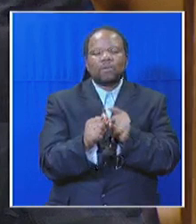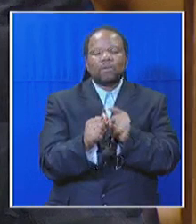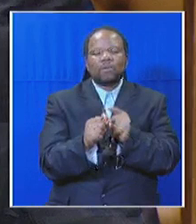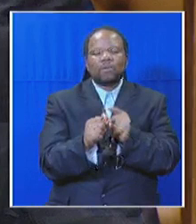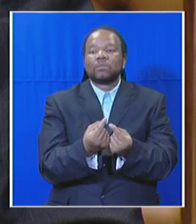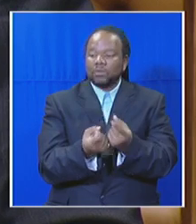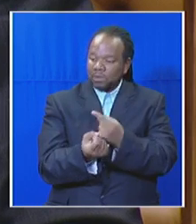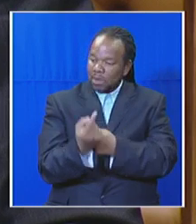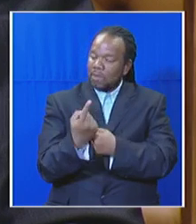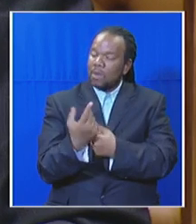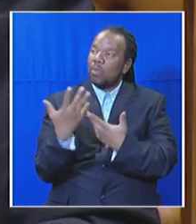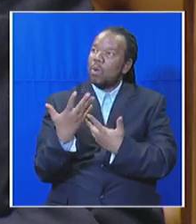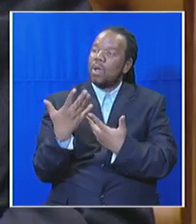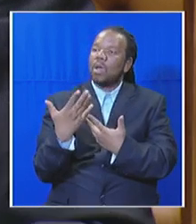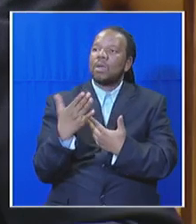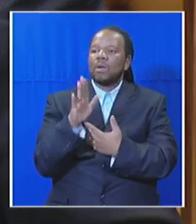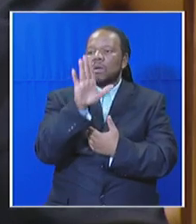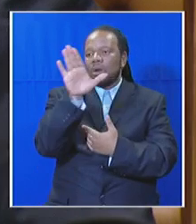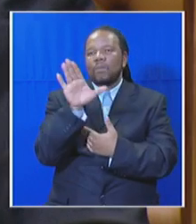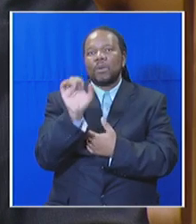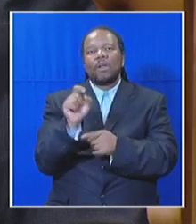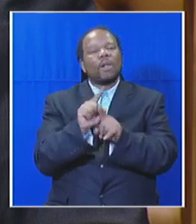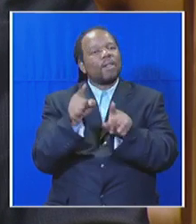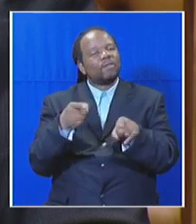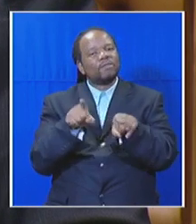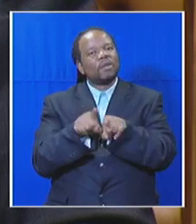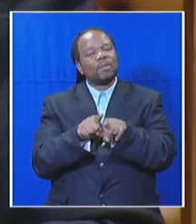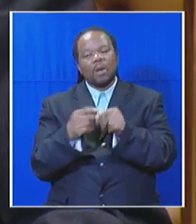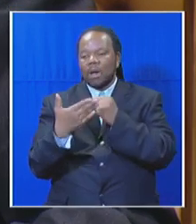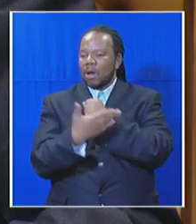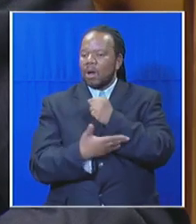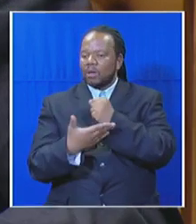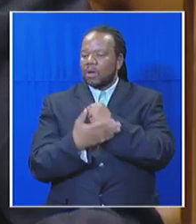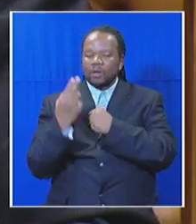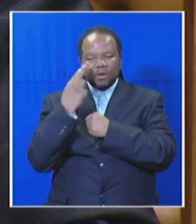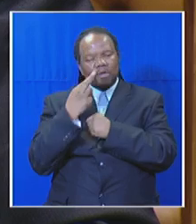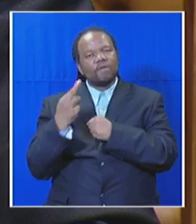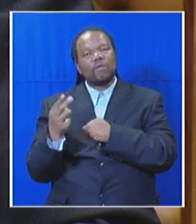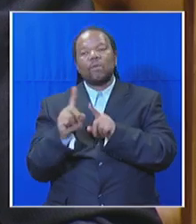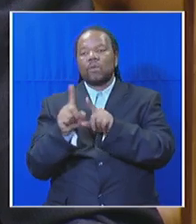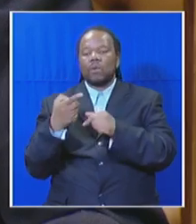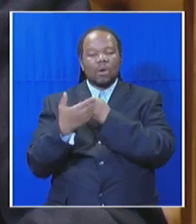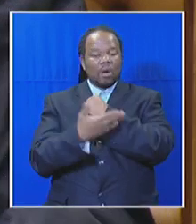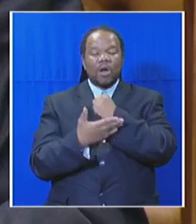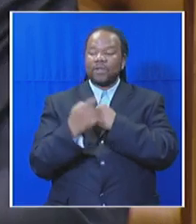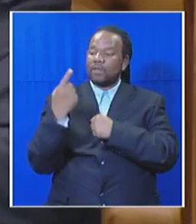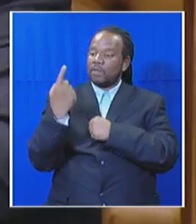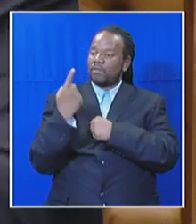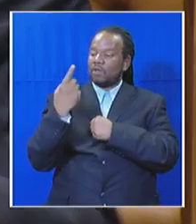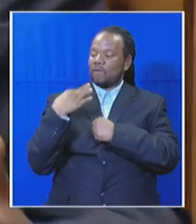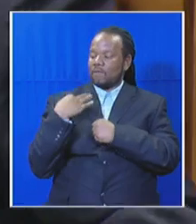the continent. We have a peer review mechanisms where countries volunteer to